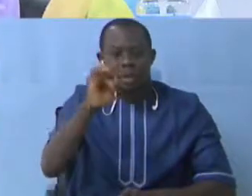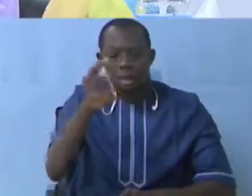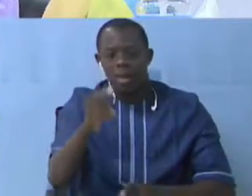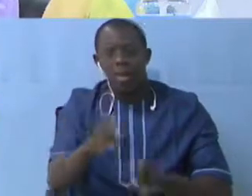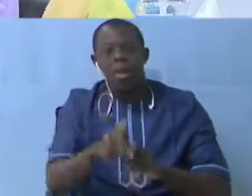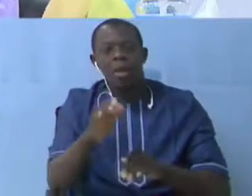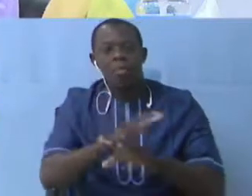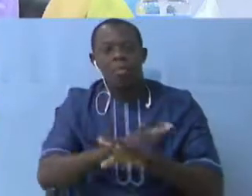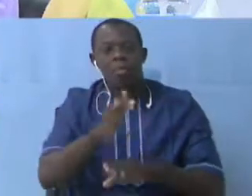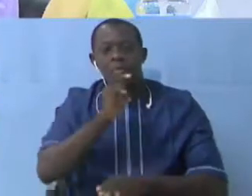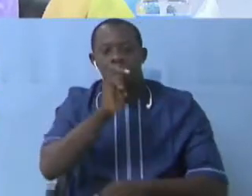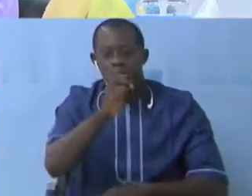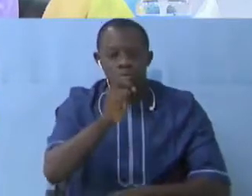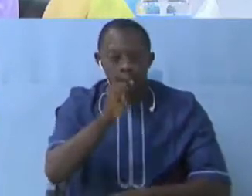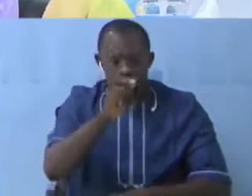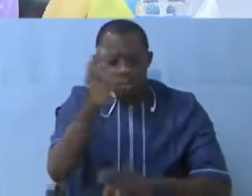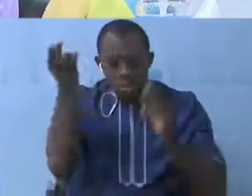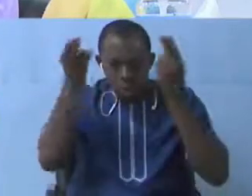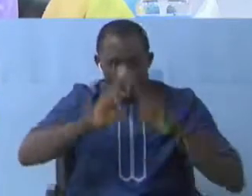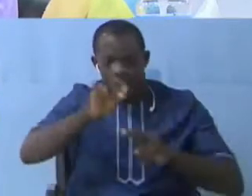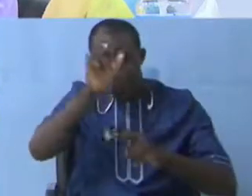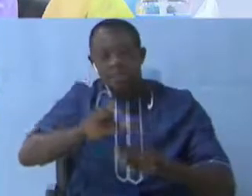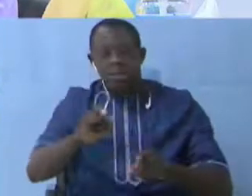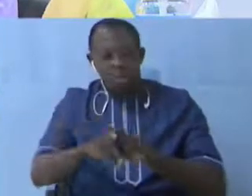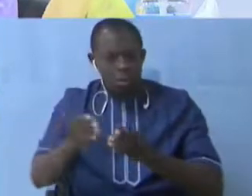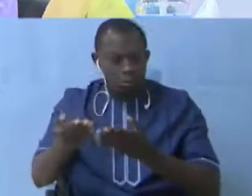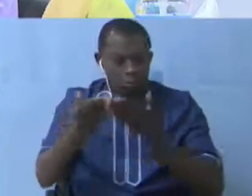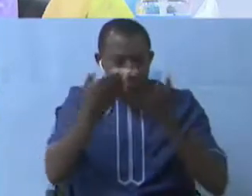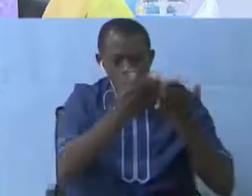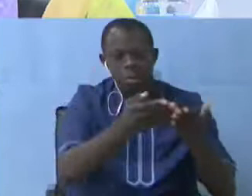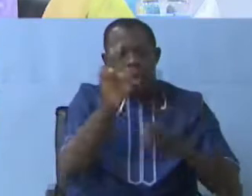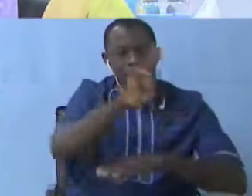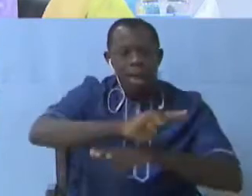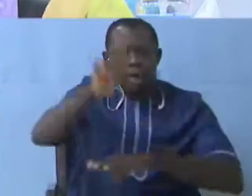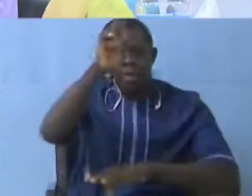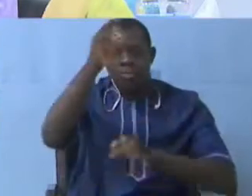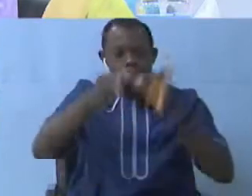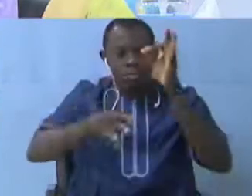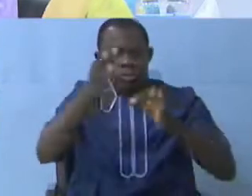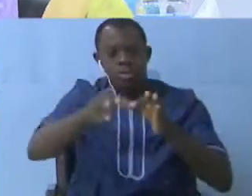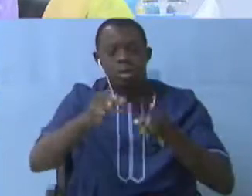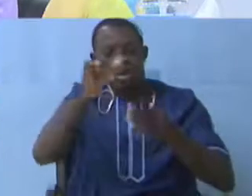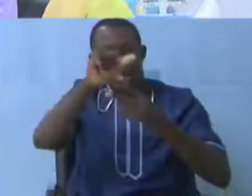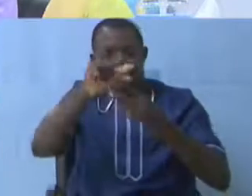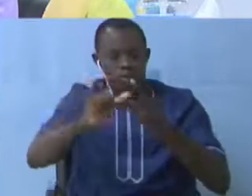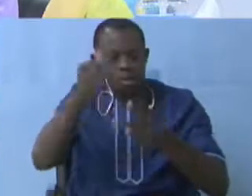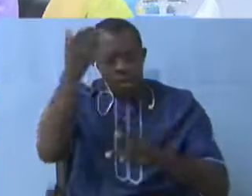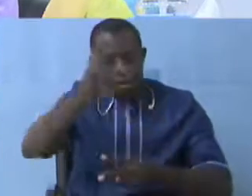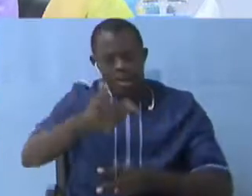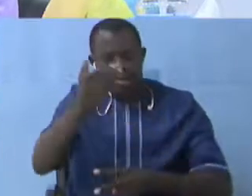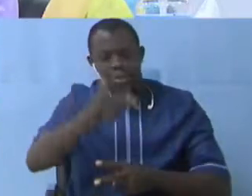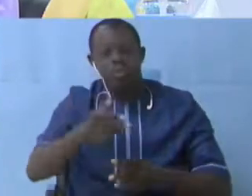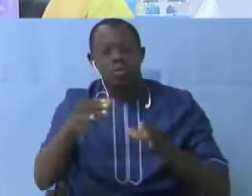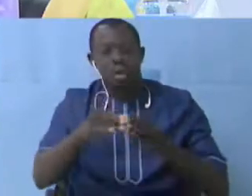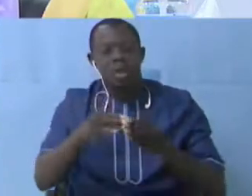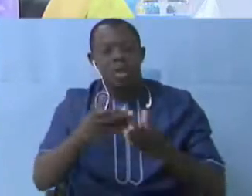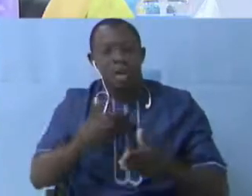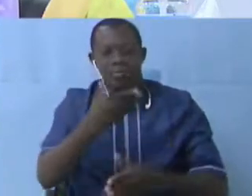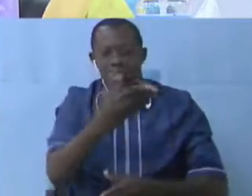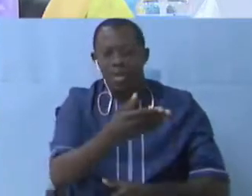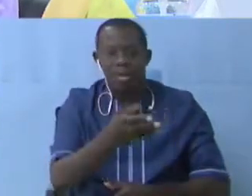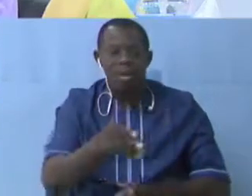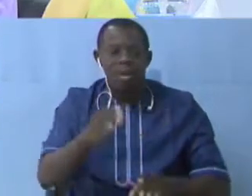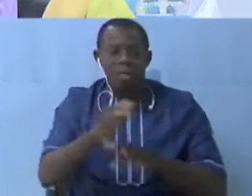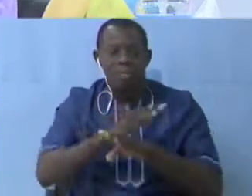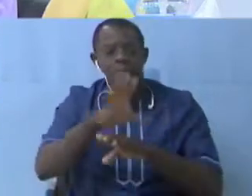19. Lawyer Awasise Sabali jël loolu ci yóbbu ko ci court bu kawe bi ci Article 19. Society Justice Initiative, we did the research